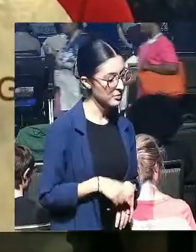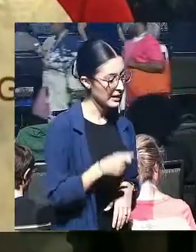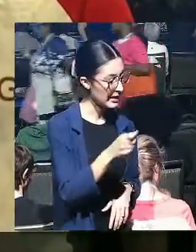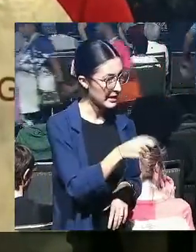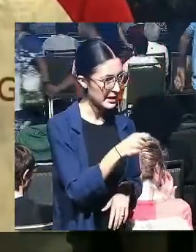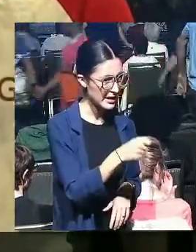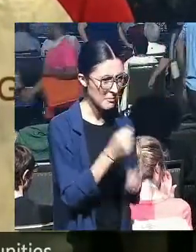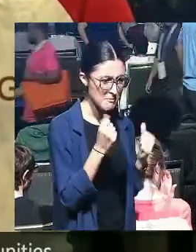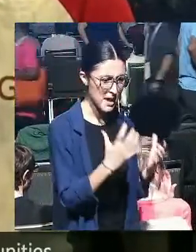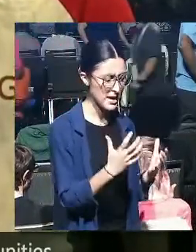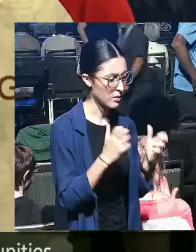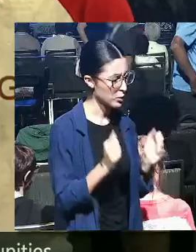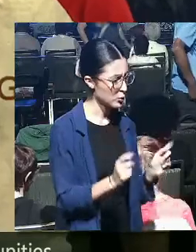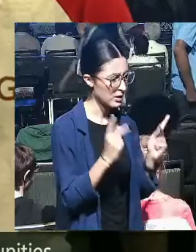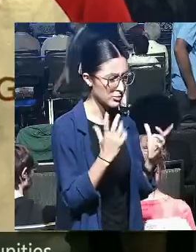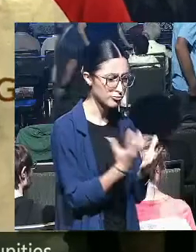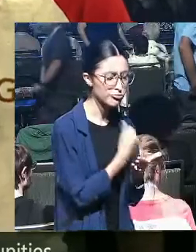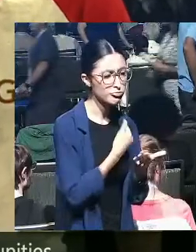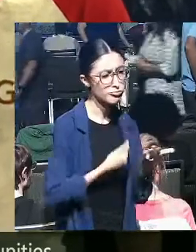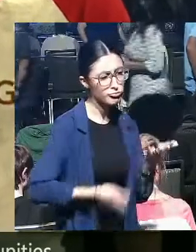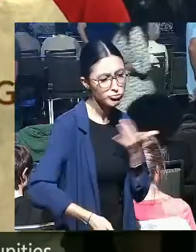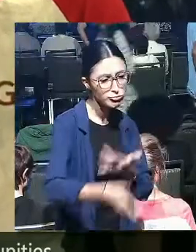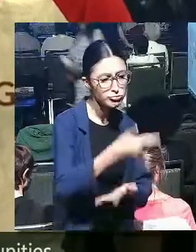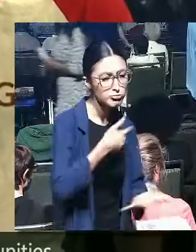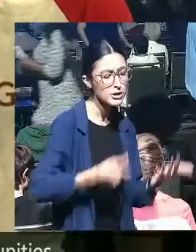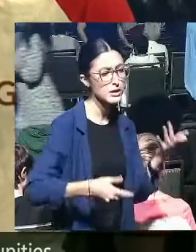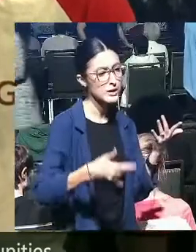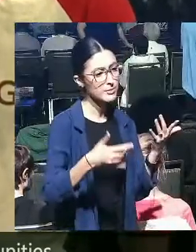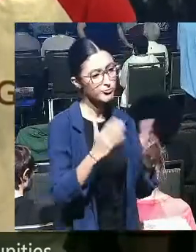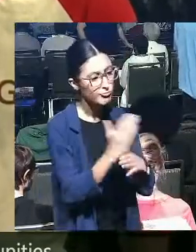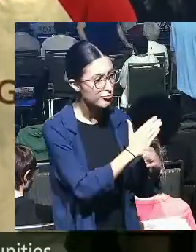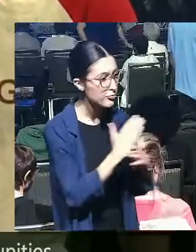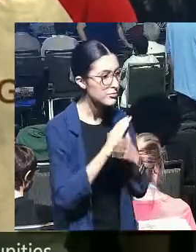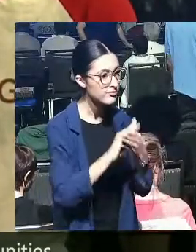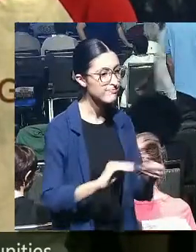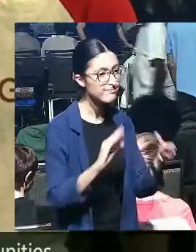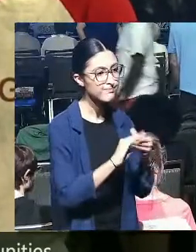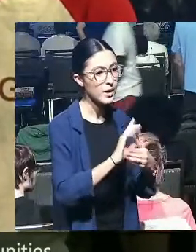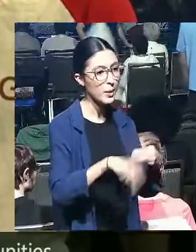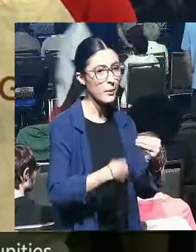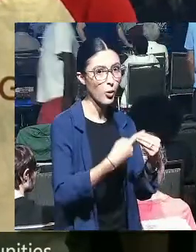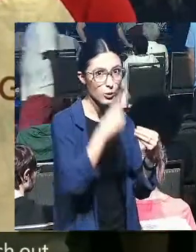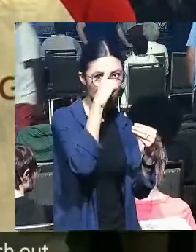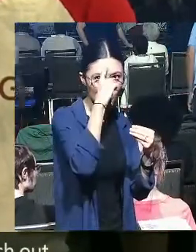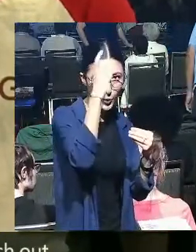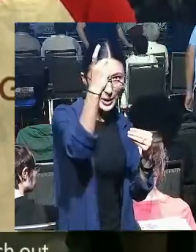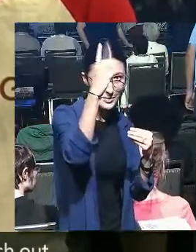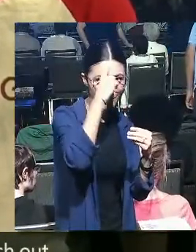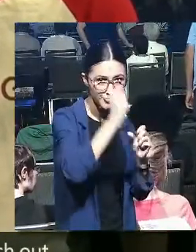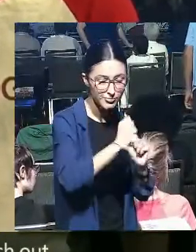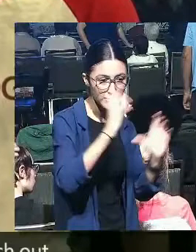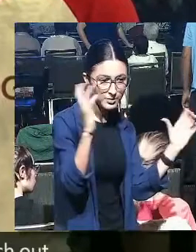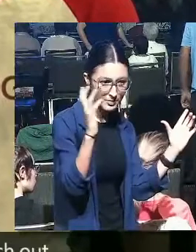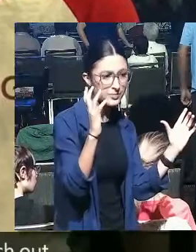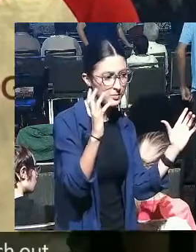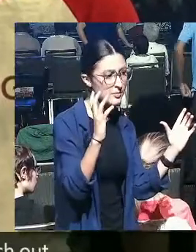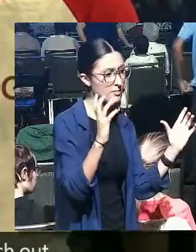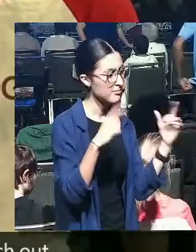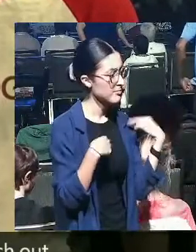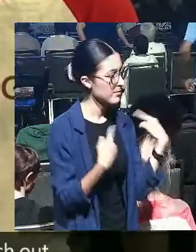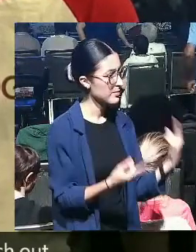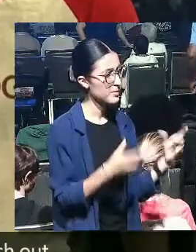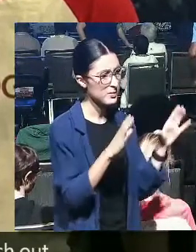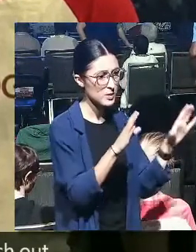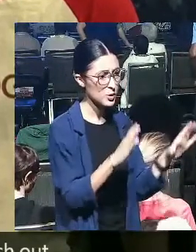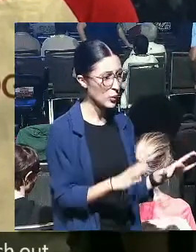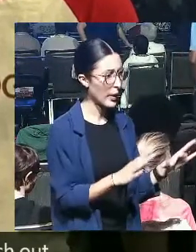to come together, you know, share our dreams together. I lead the church out there in West Africa, and it's been great working and